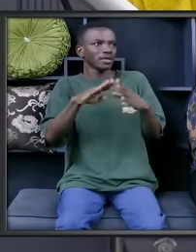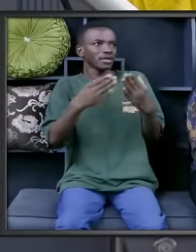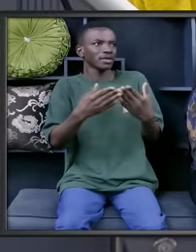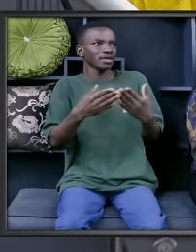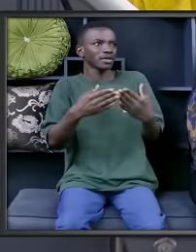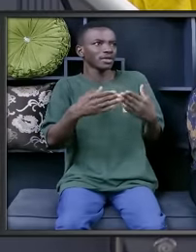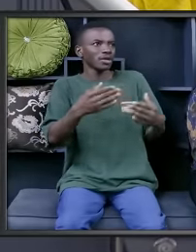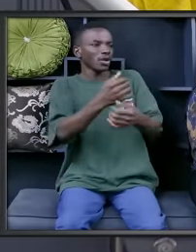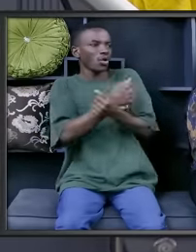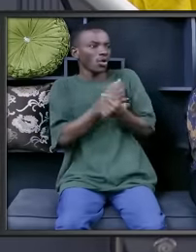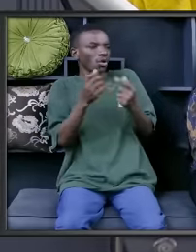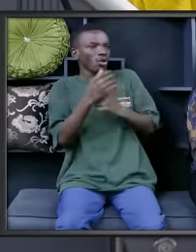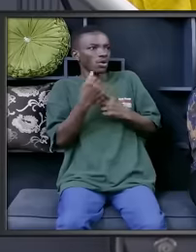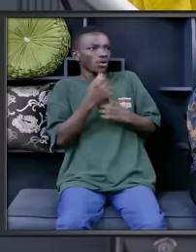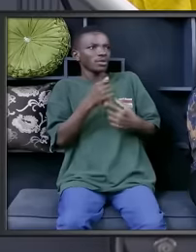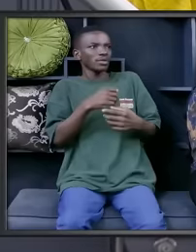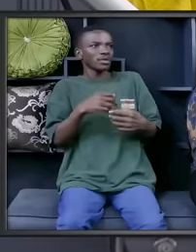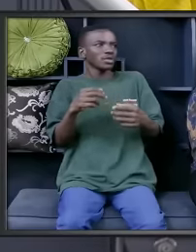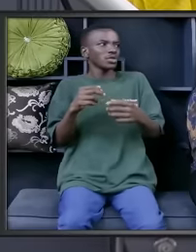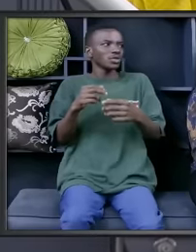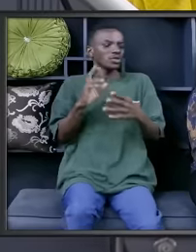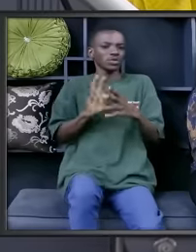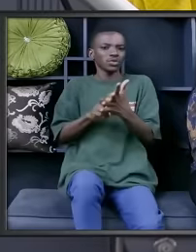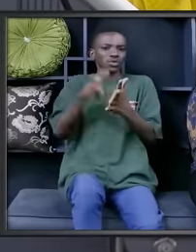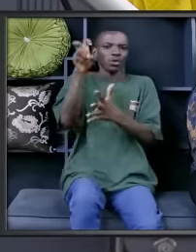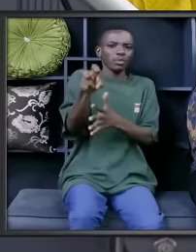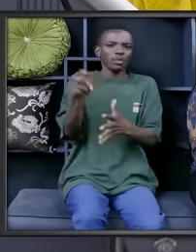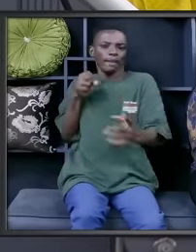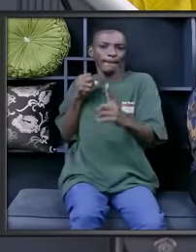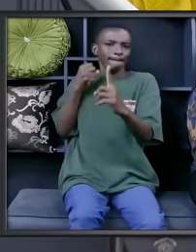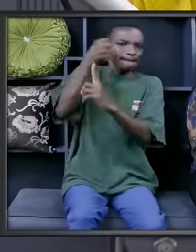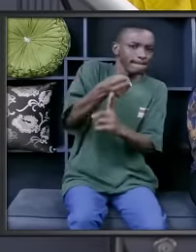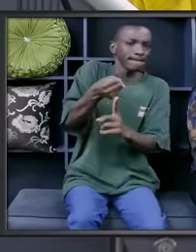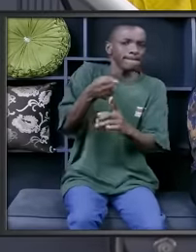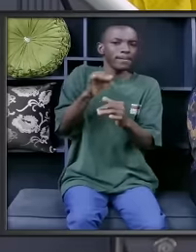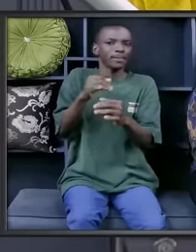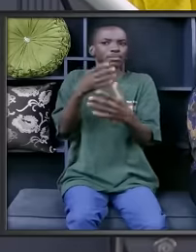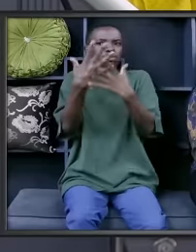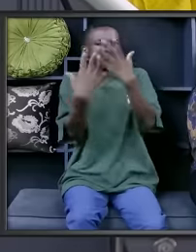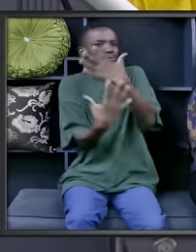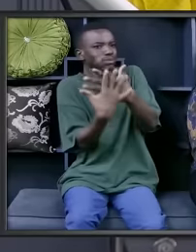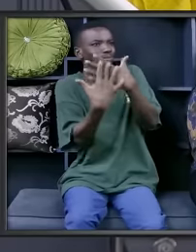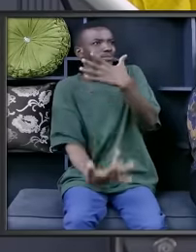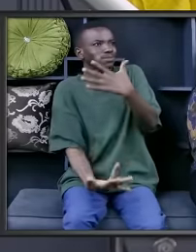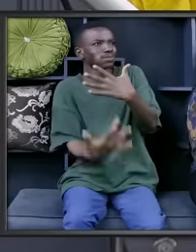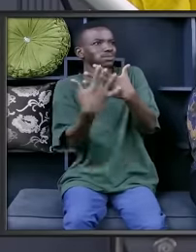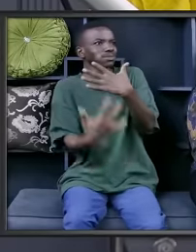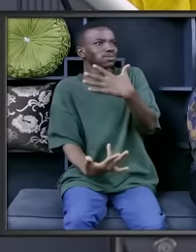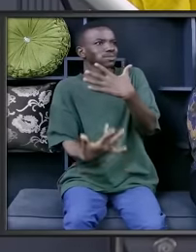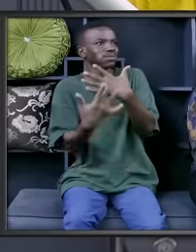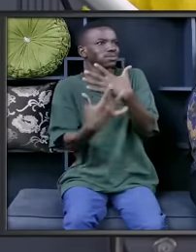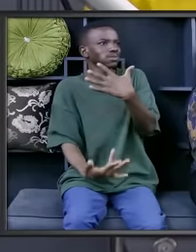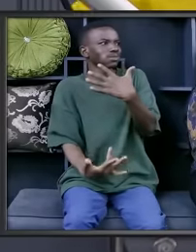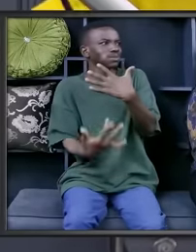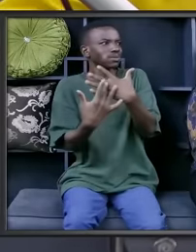They hold them. Now he come jump on my stomach. They match my die. Blood. They do pum. Boom here, and the people